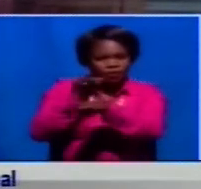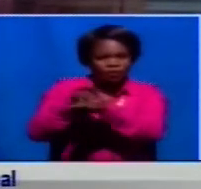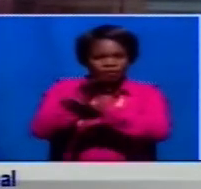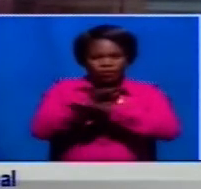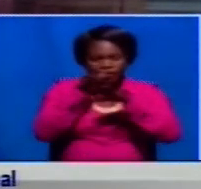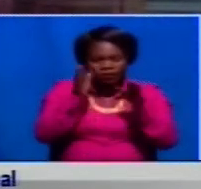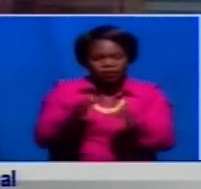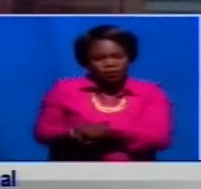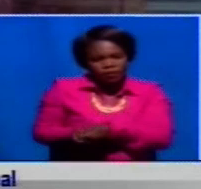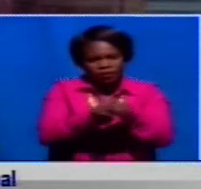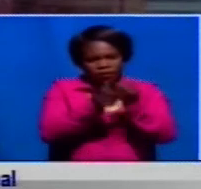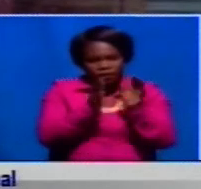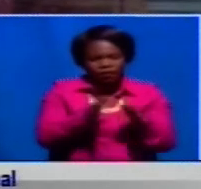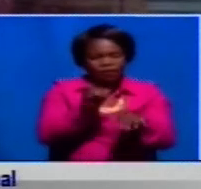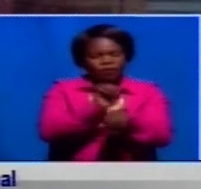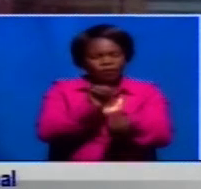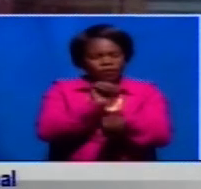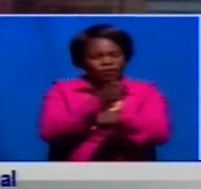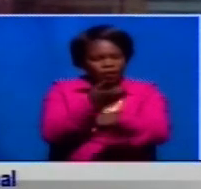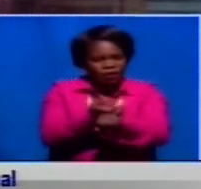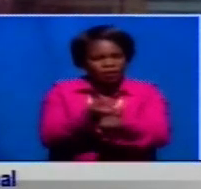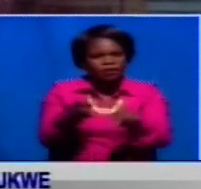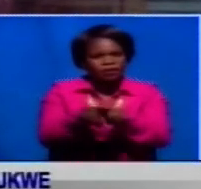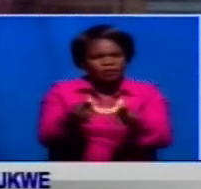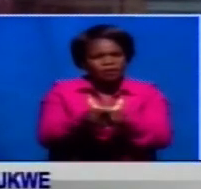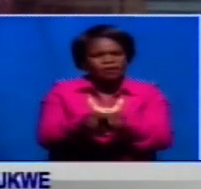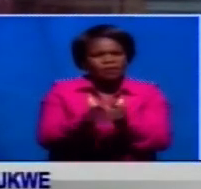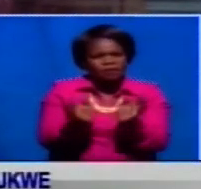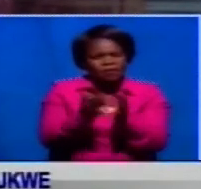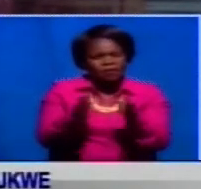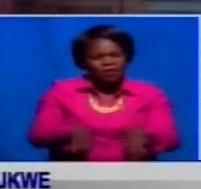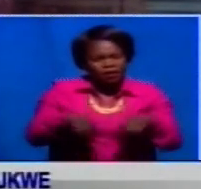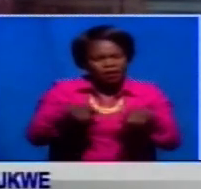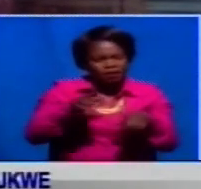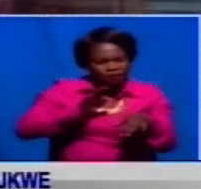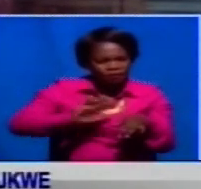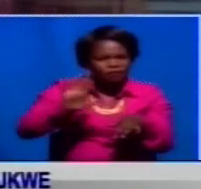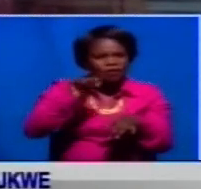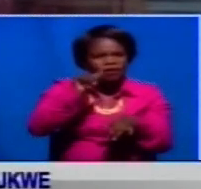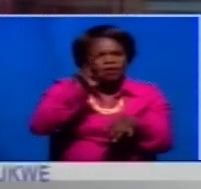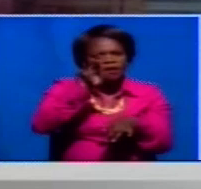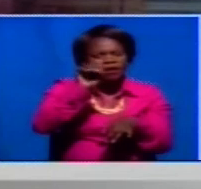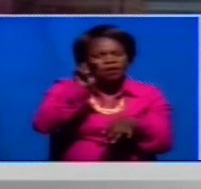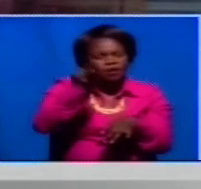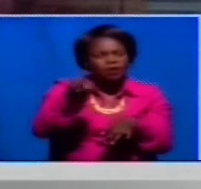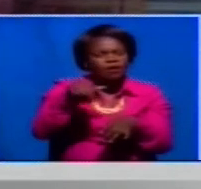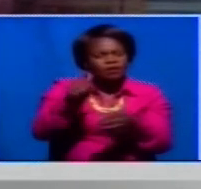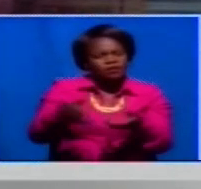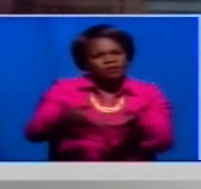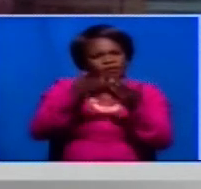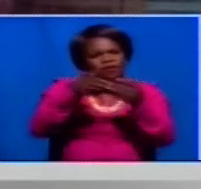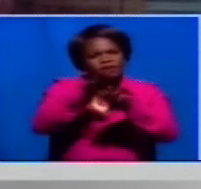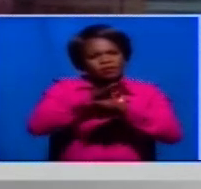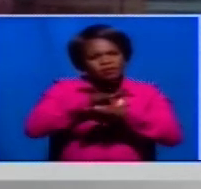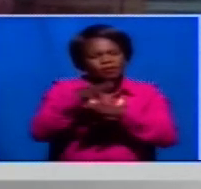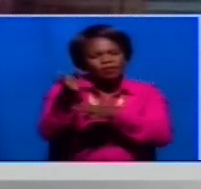to work hard and emulate the likes of Madaliso Mutia and Aaron Simfukwe, who carry the Zambian flag